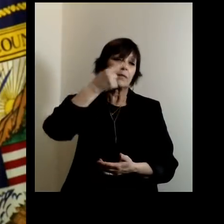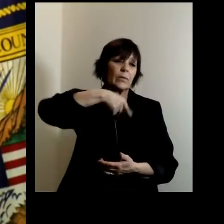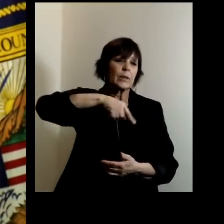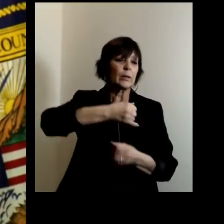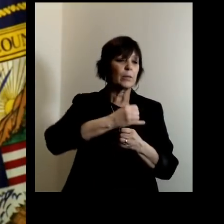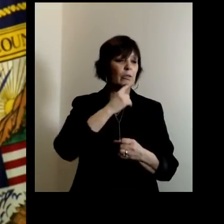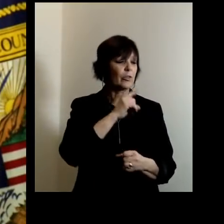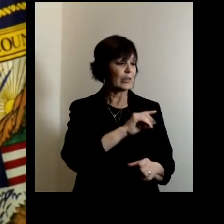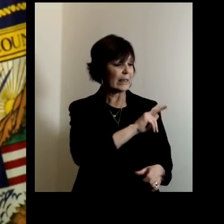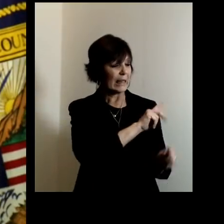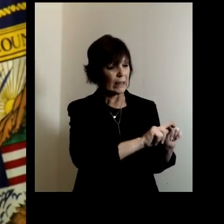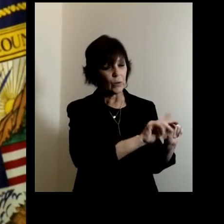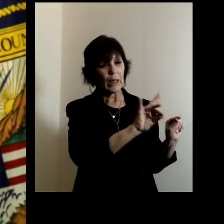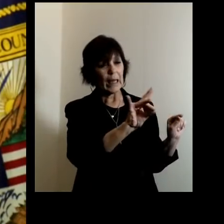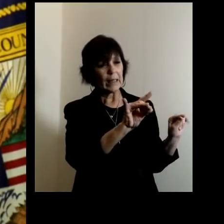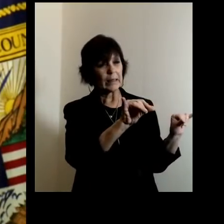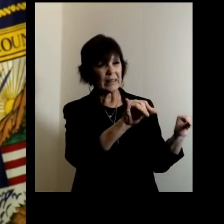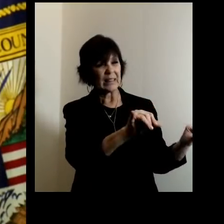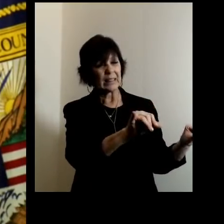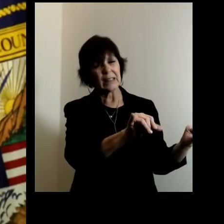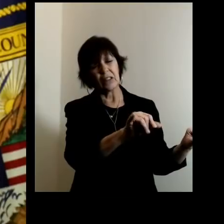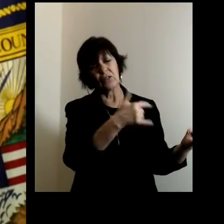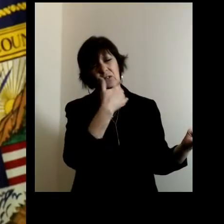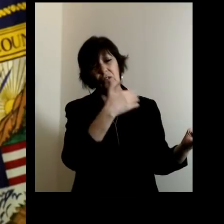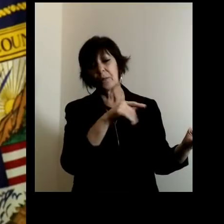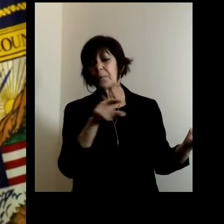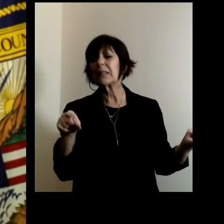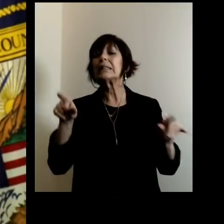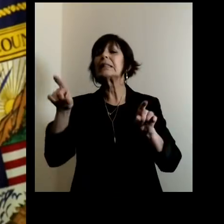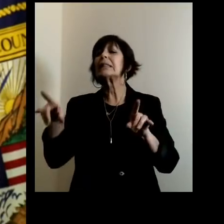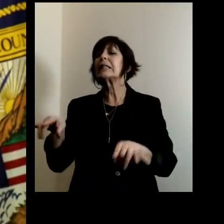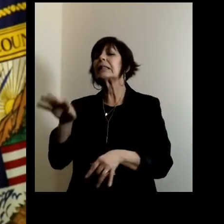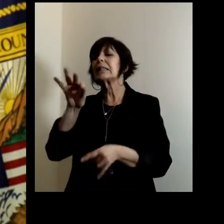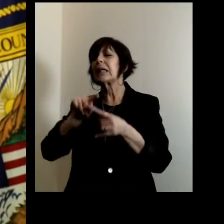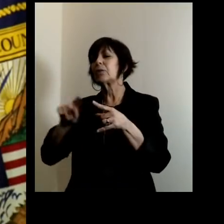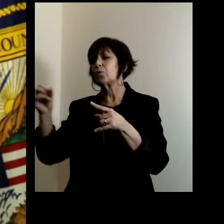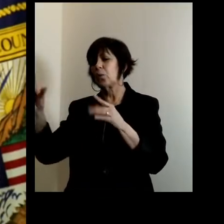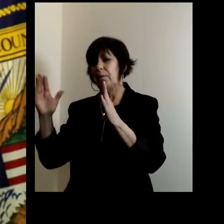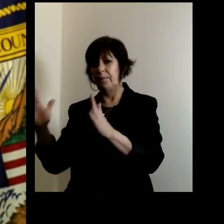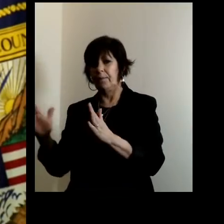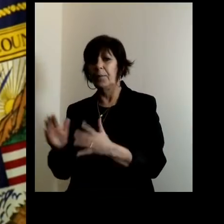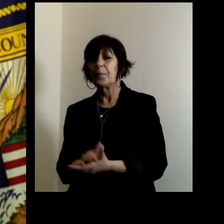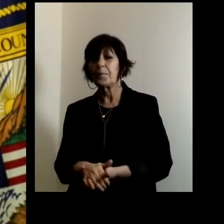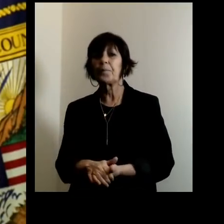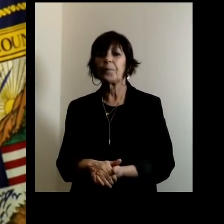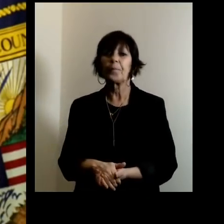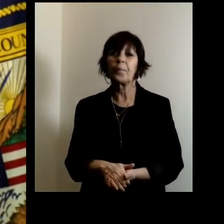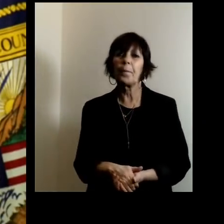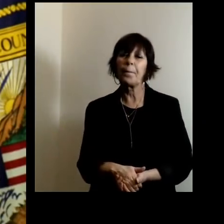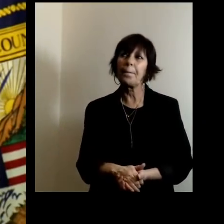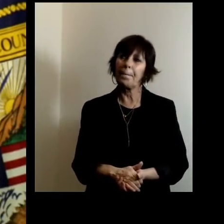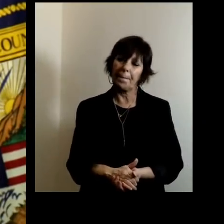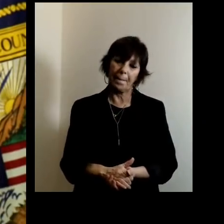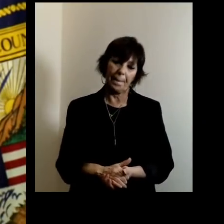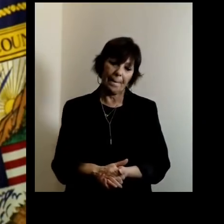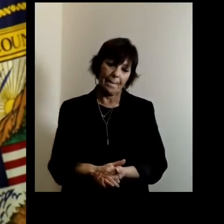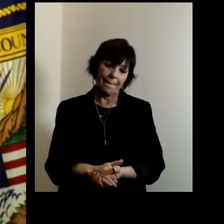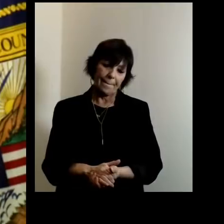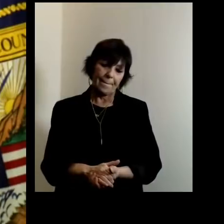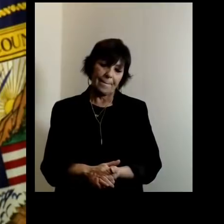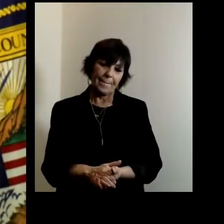ensure that we have a good grasp of what's going on in the community by testing the right sample sizes, so to